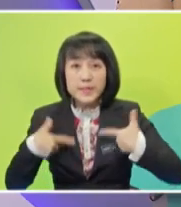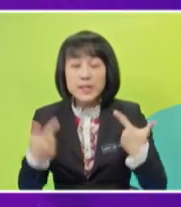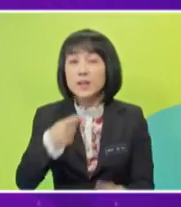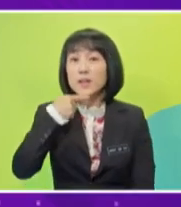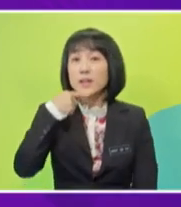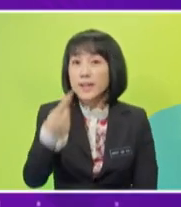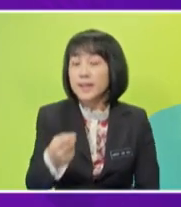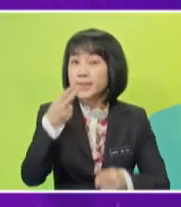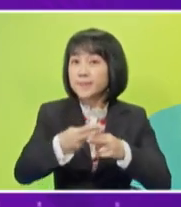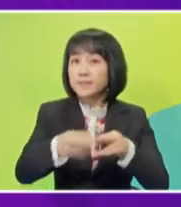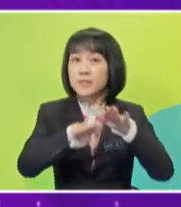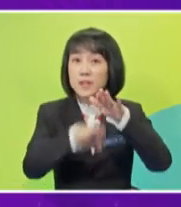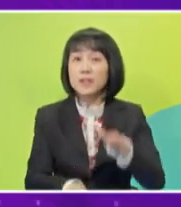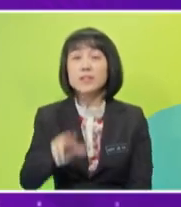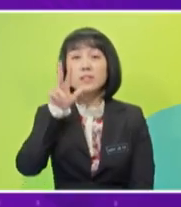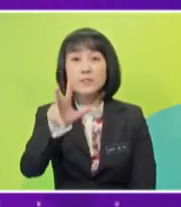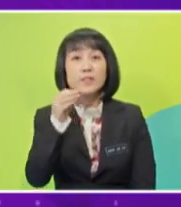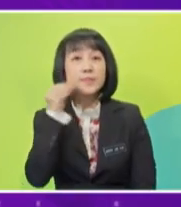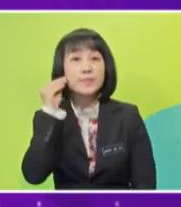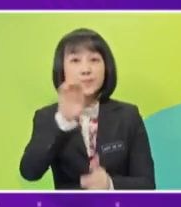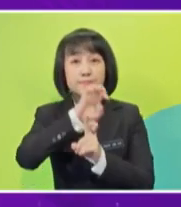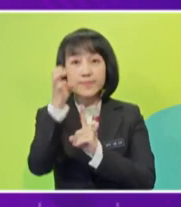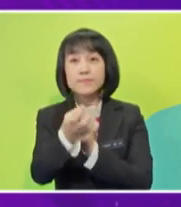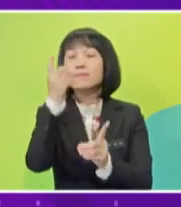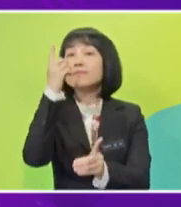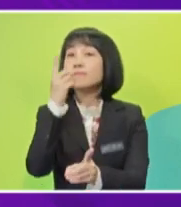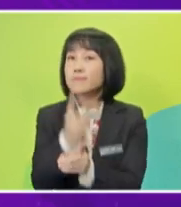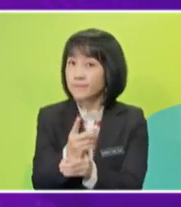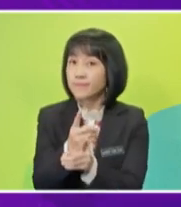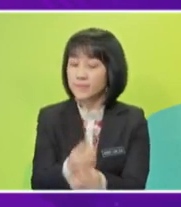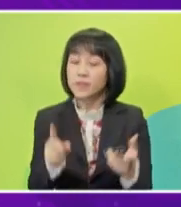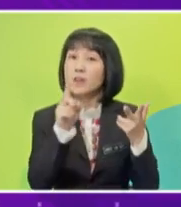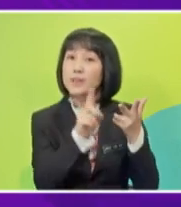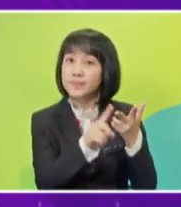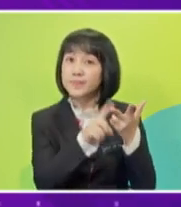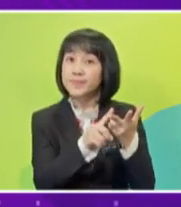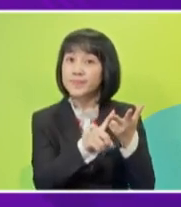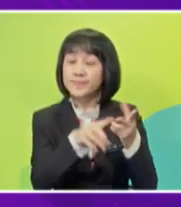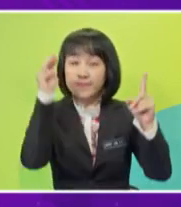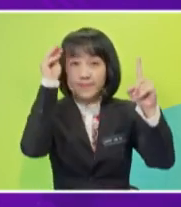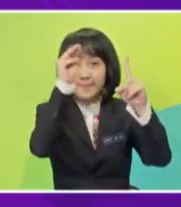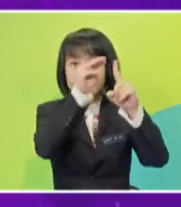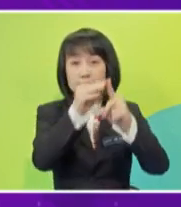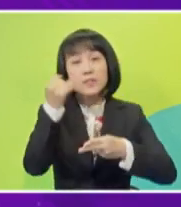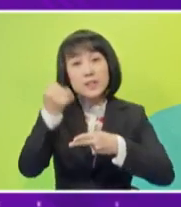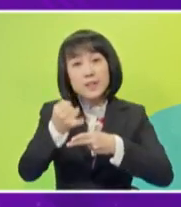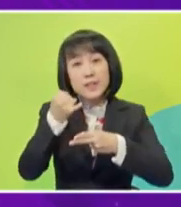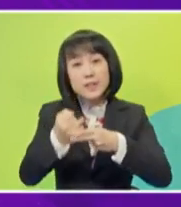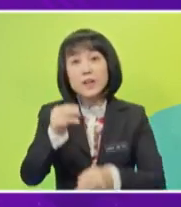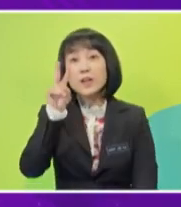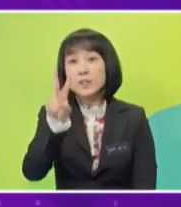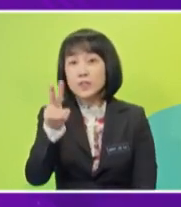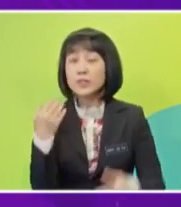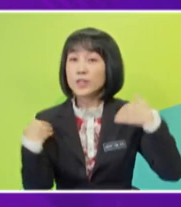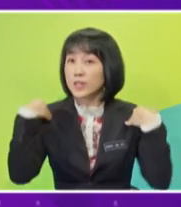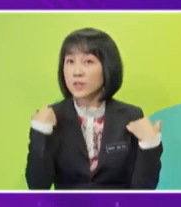of at least three habitats correctly. And last but not least, the third mission, you will identify at least two animals